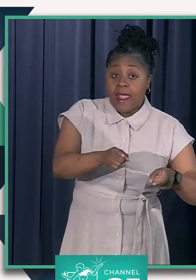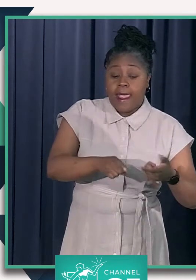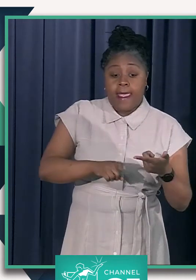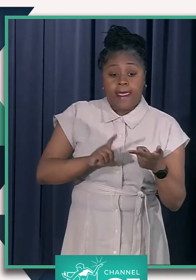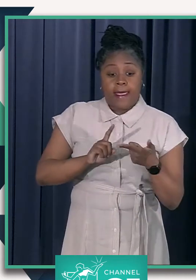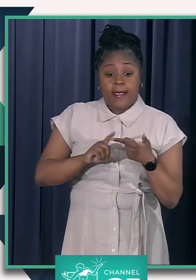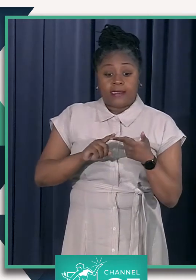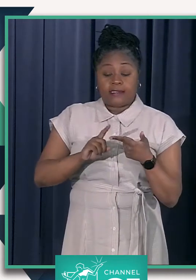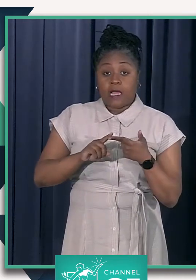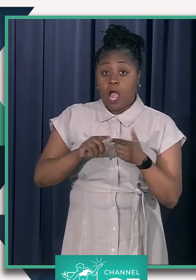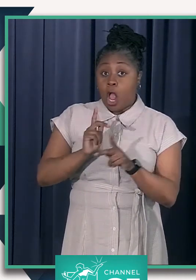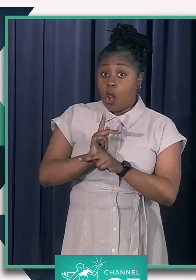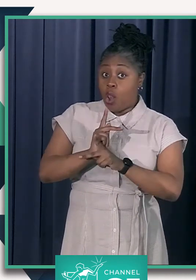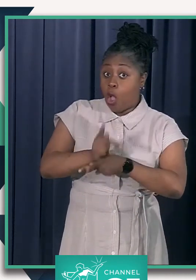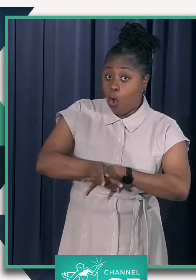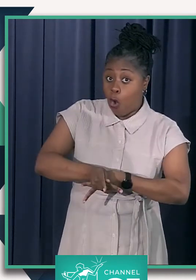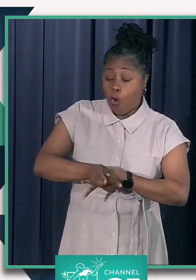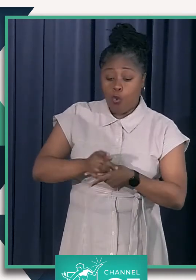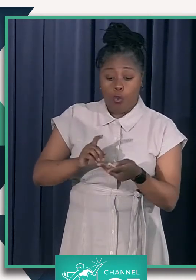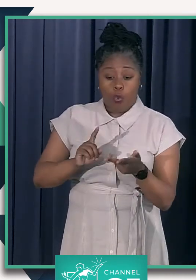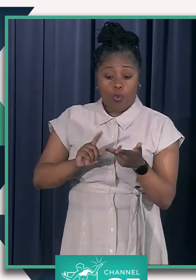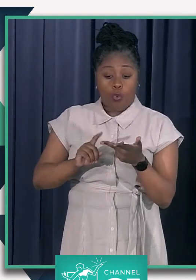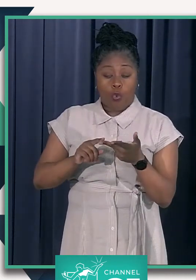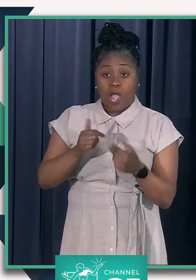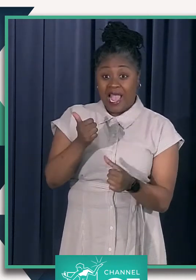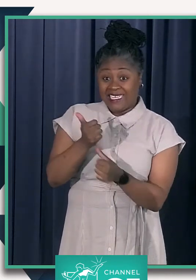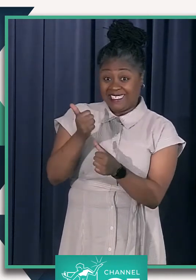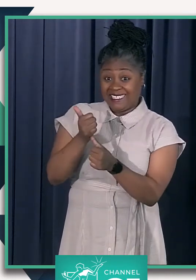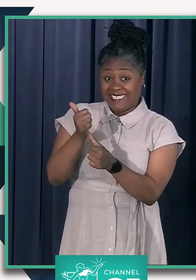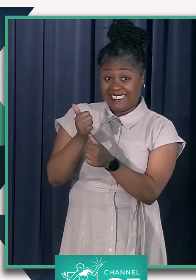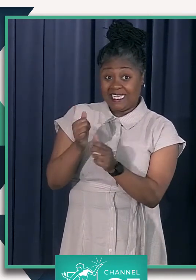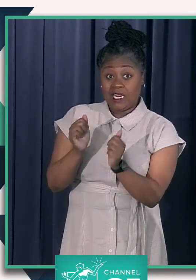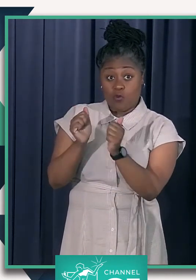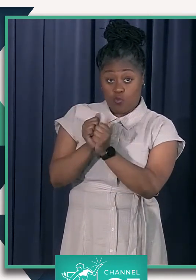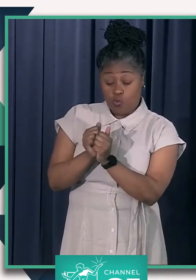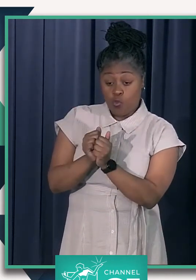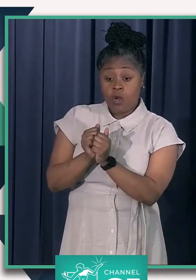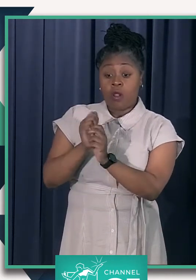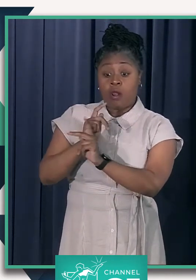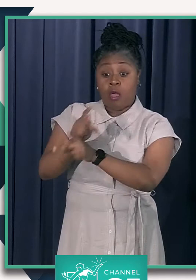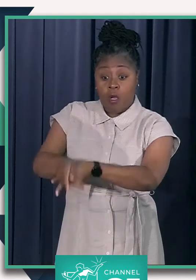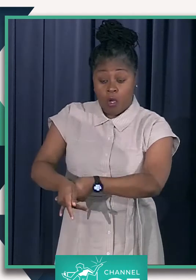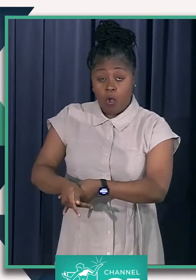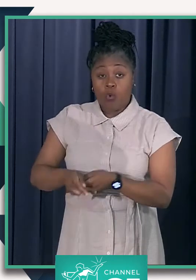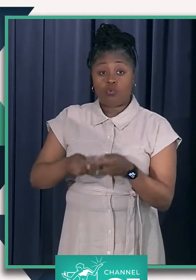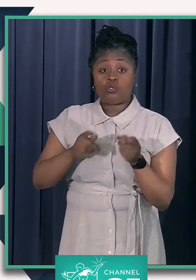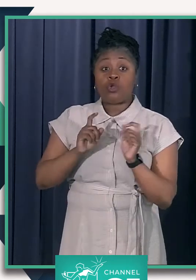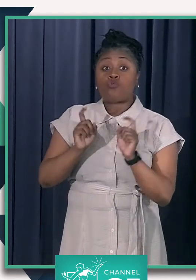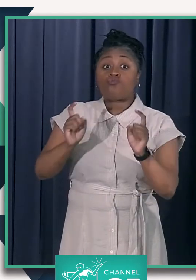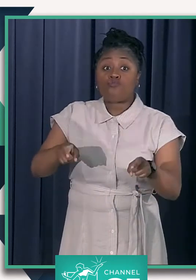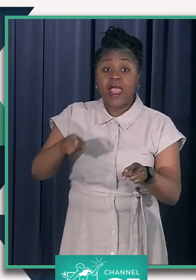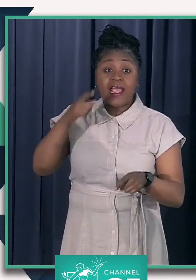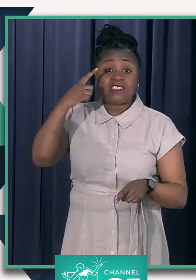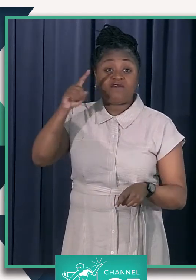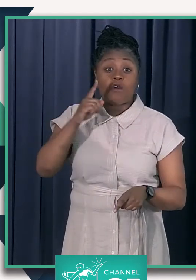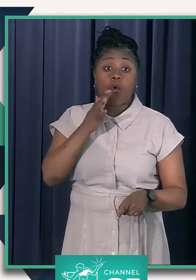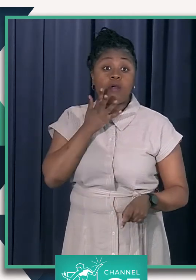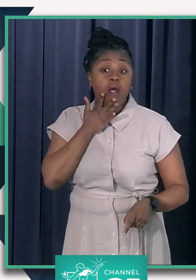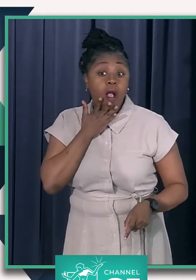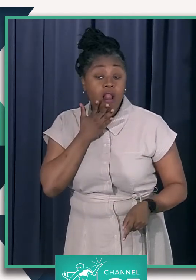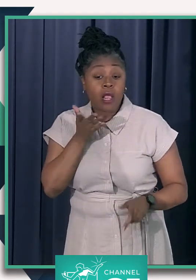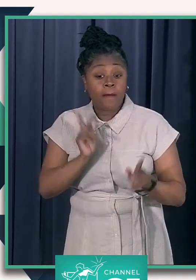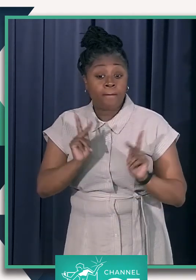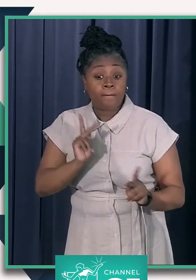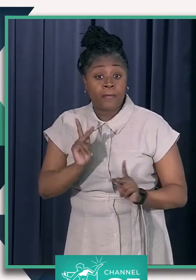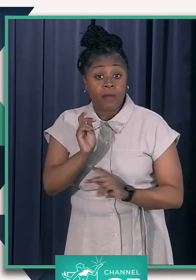assistance with capital needs. We have a Developers of Color grant for blacks and other people of color